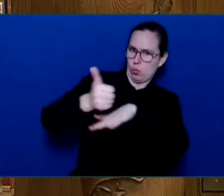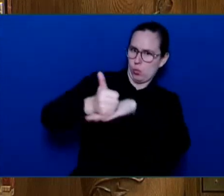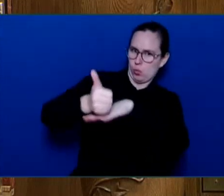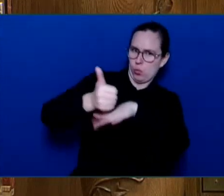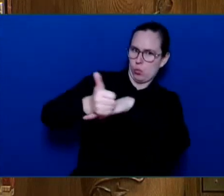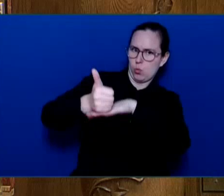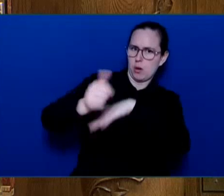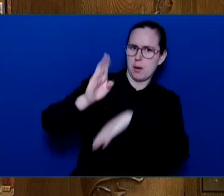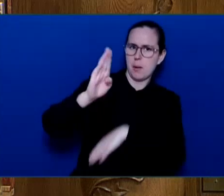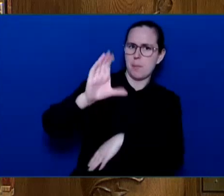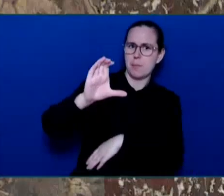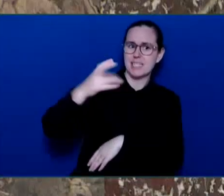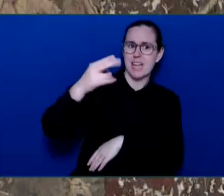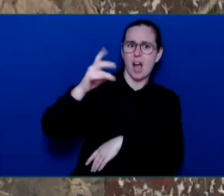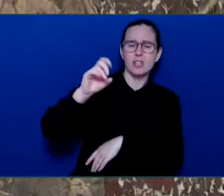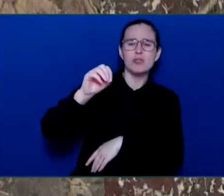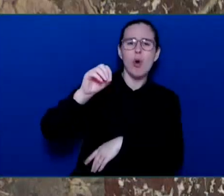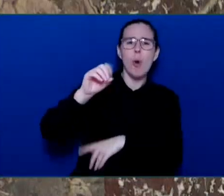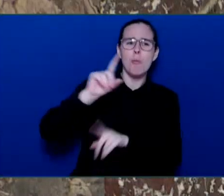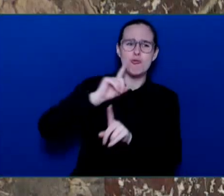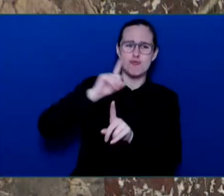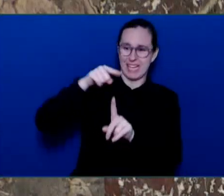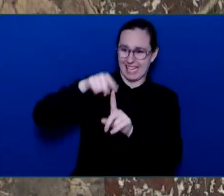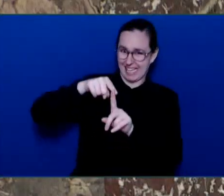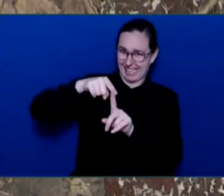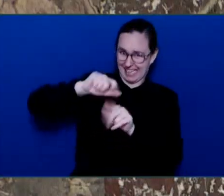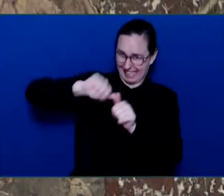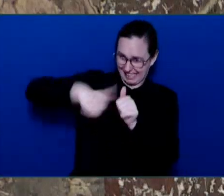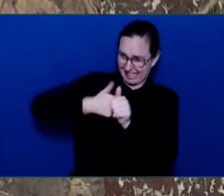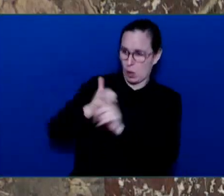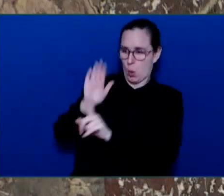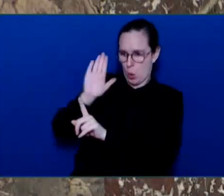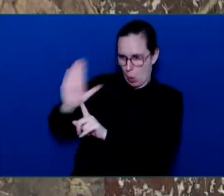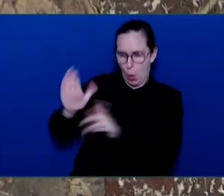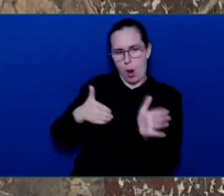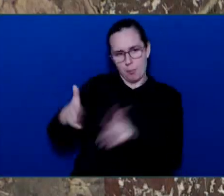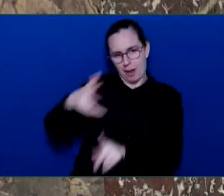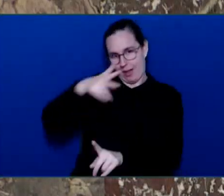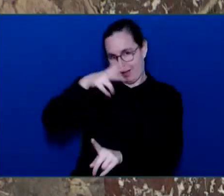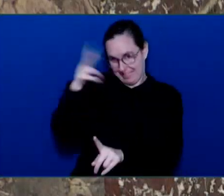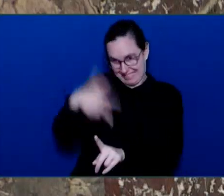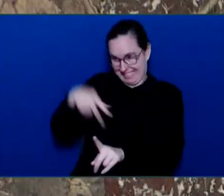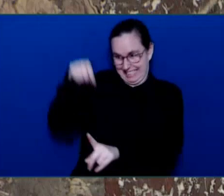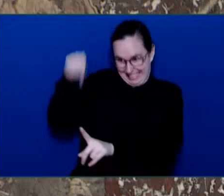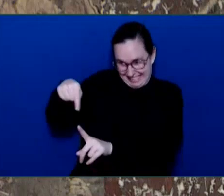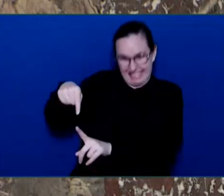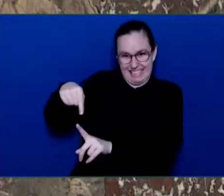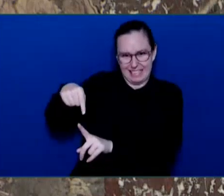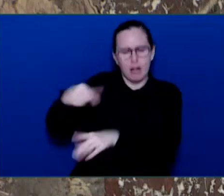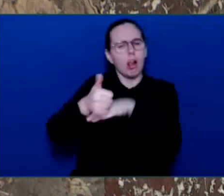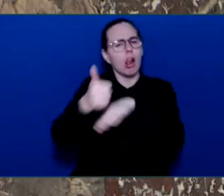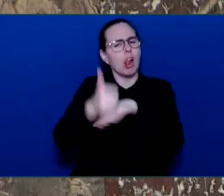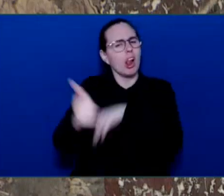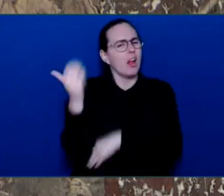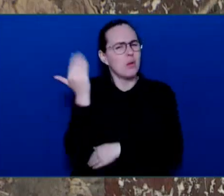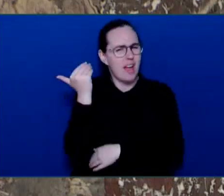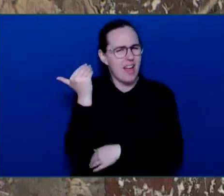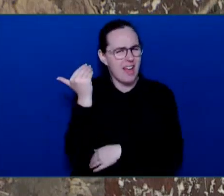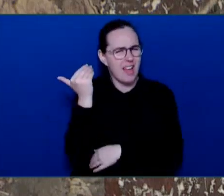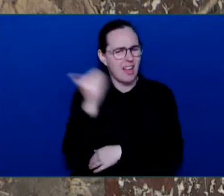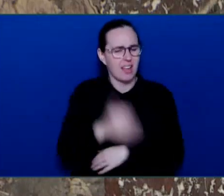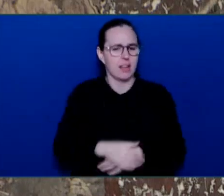Premier. Thank you, Honourable Speaker. So, if it weren't the case that